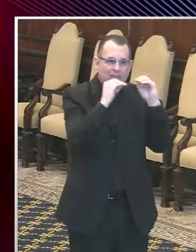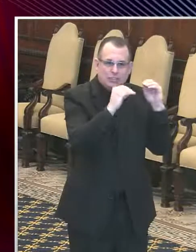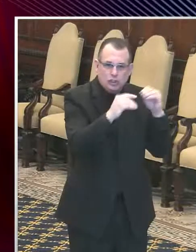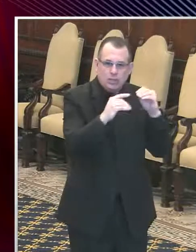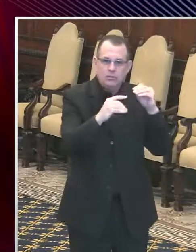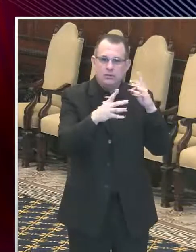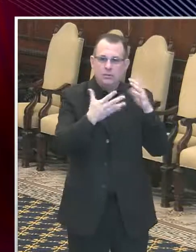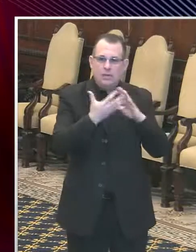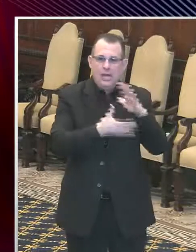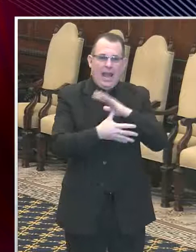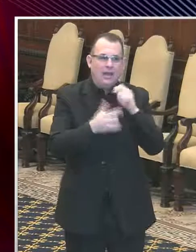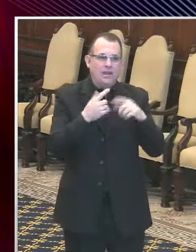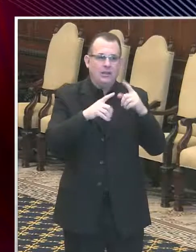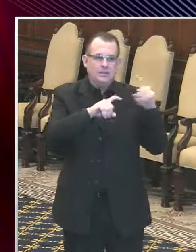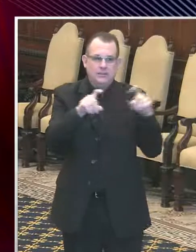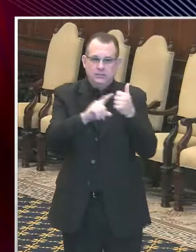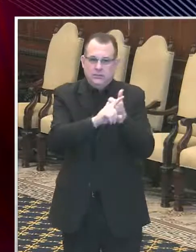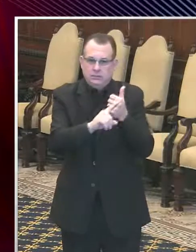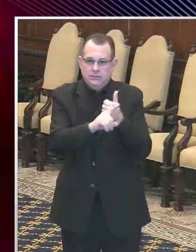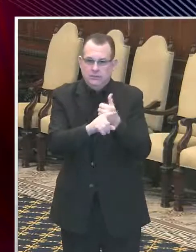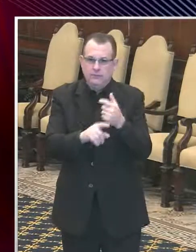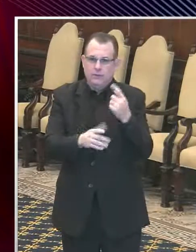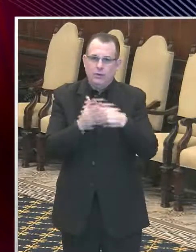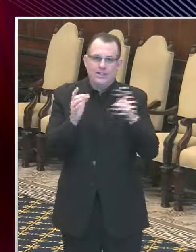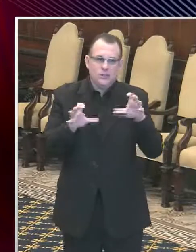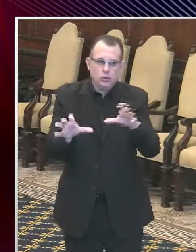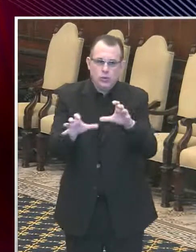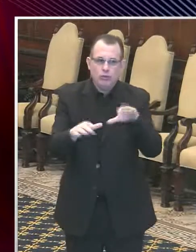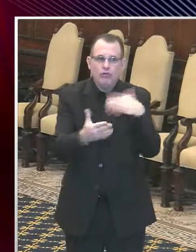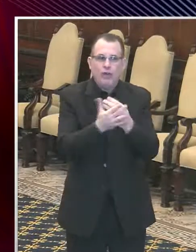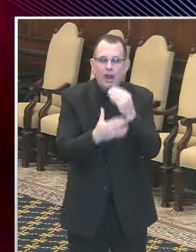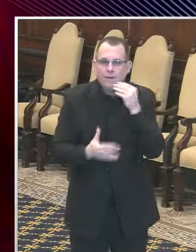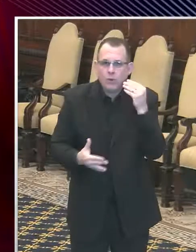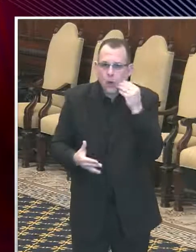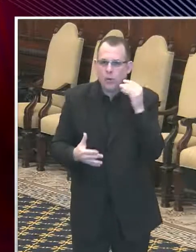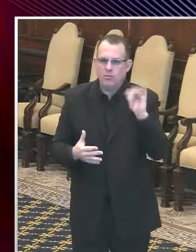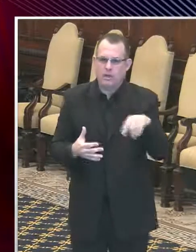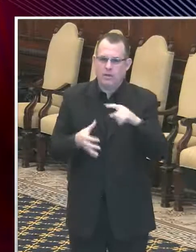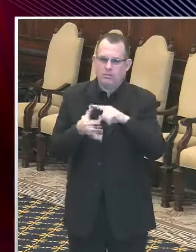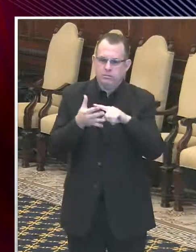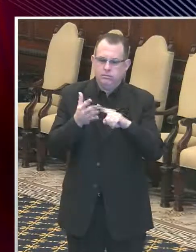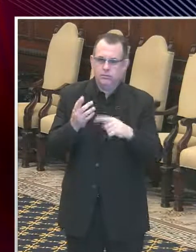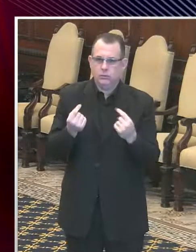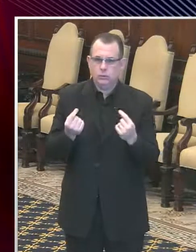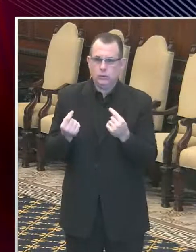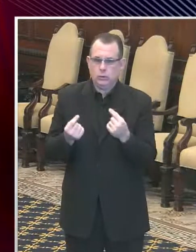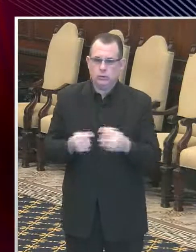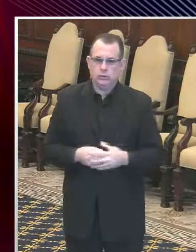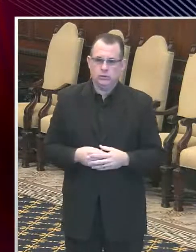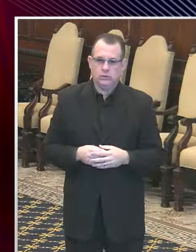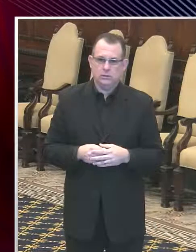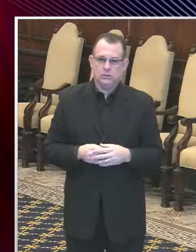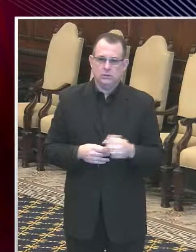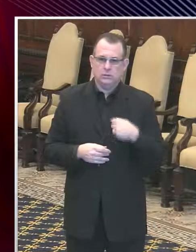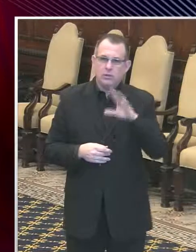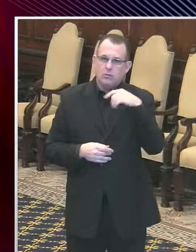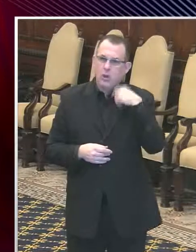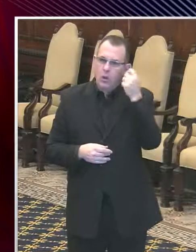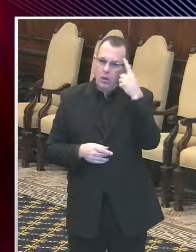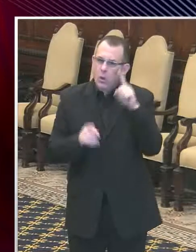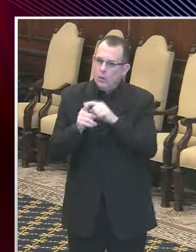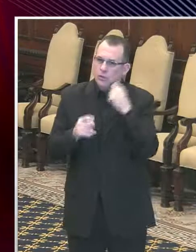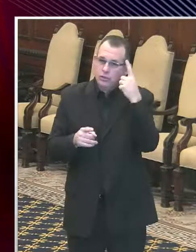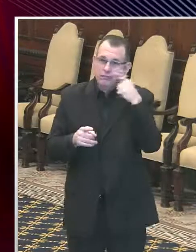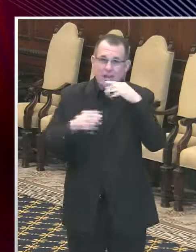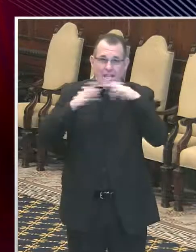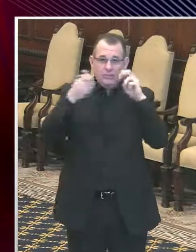about how they should behave and what steps they should take once they get home. I think we also understand that there are housing issues